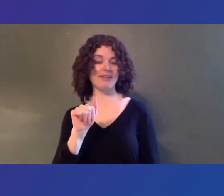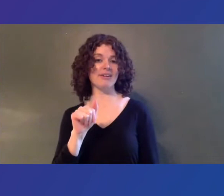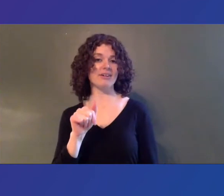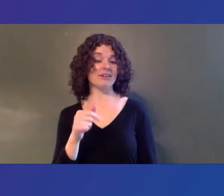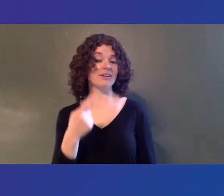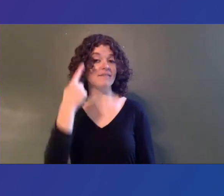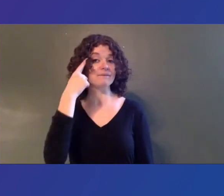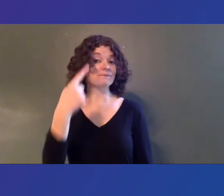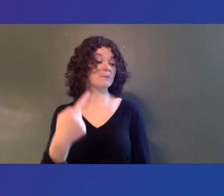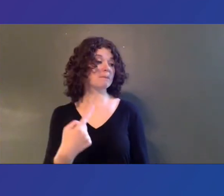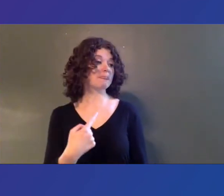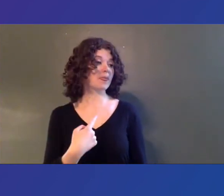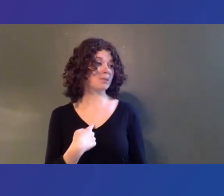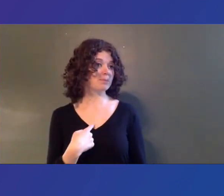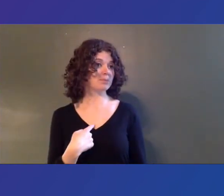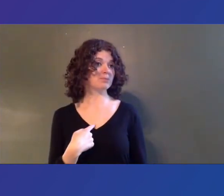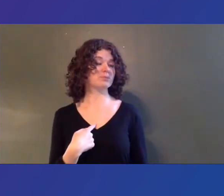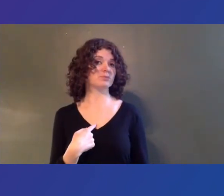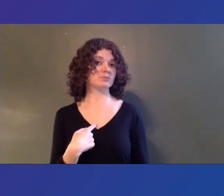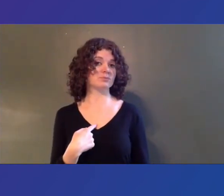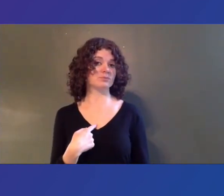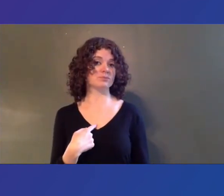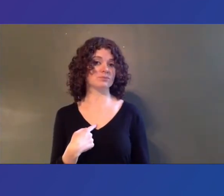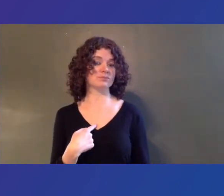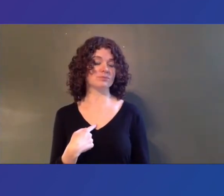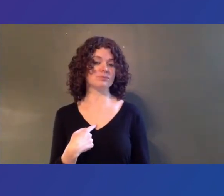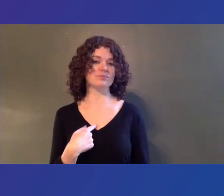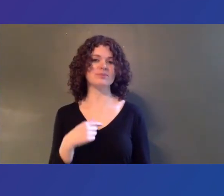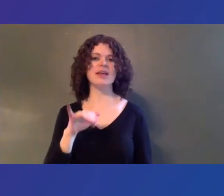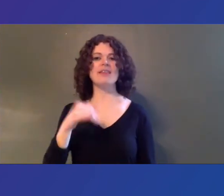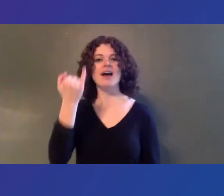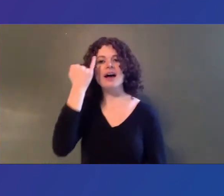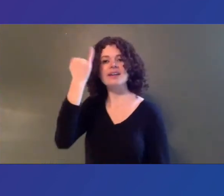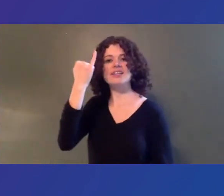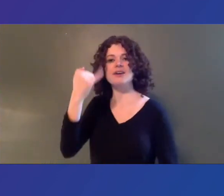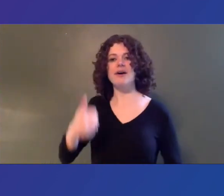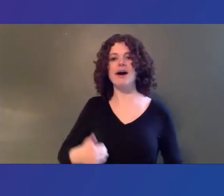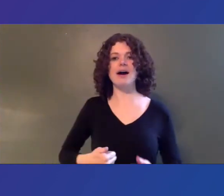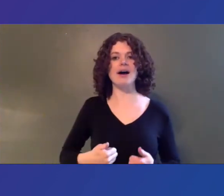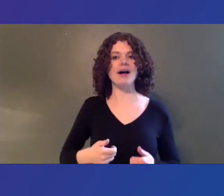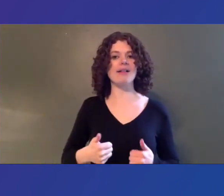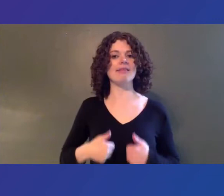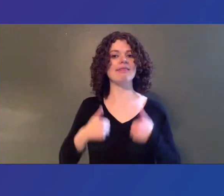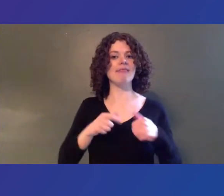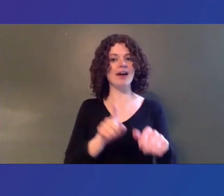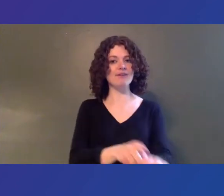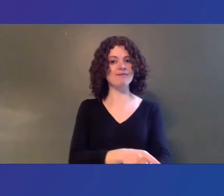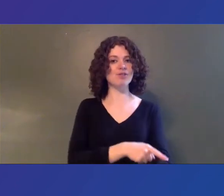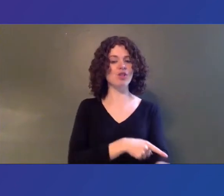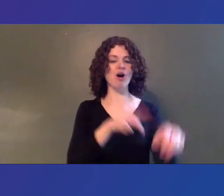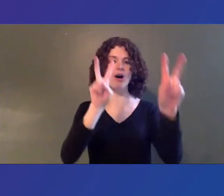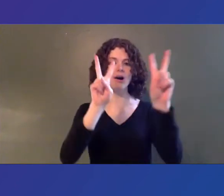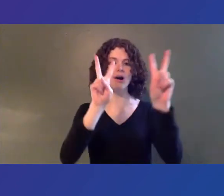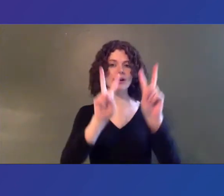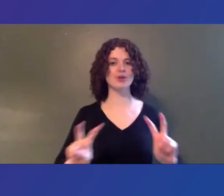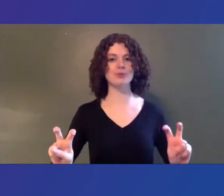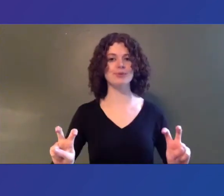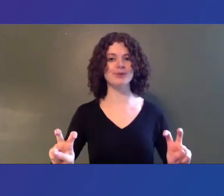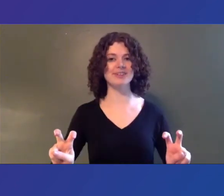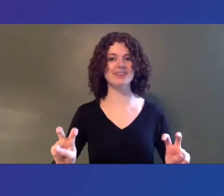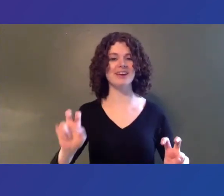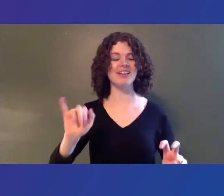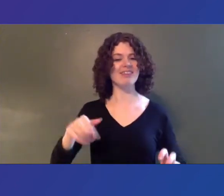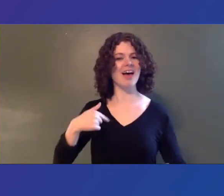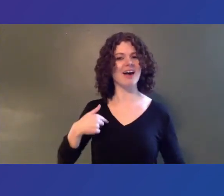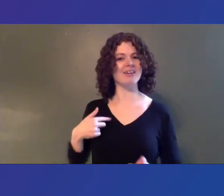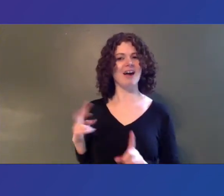of lifelong inquiry. Like I got that from Hunter. I brought that with me to Sarah Lawrence